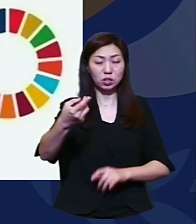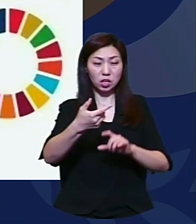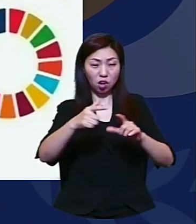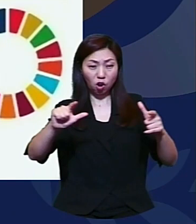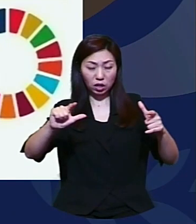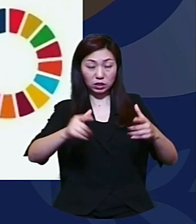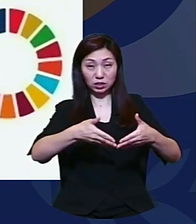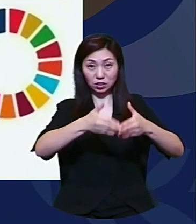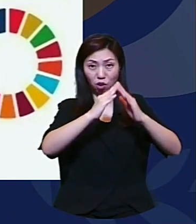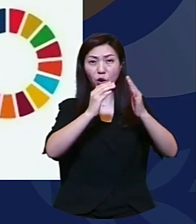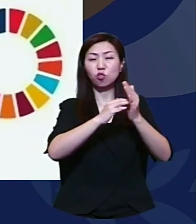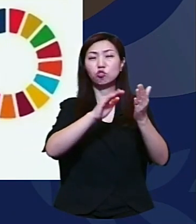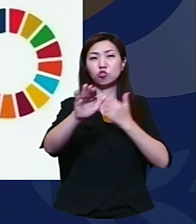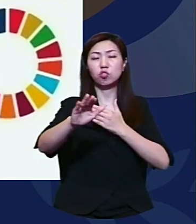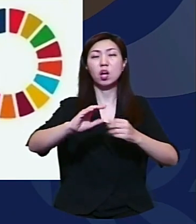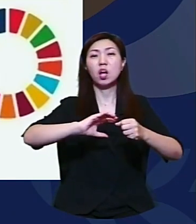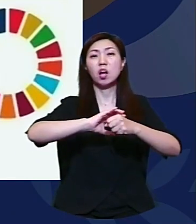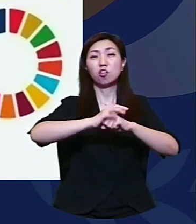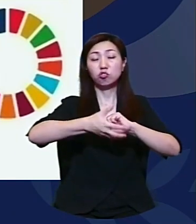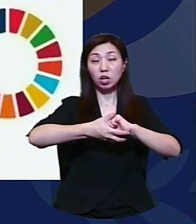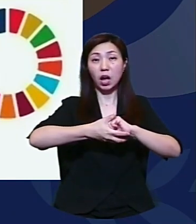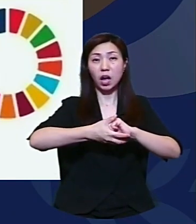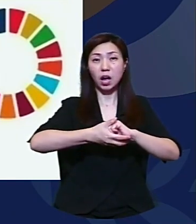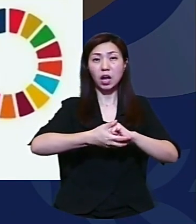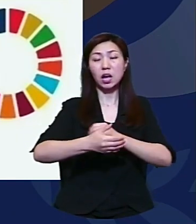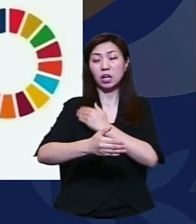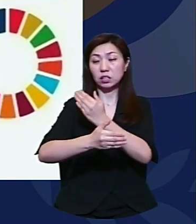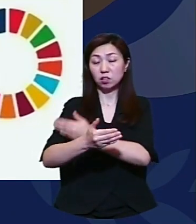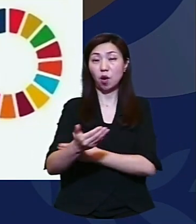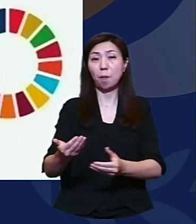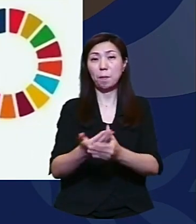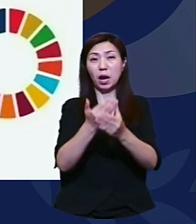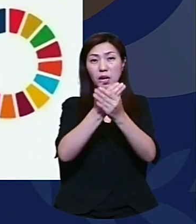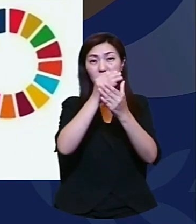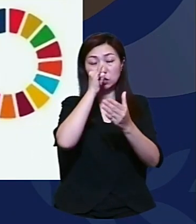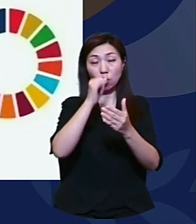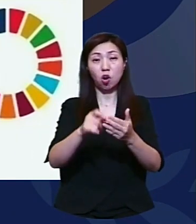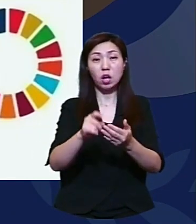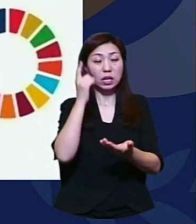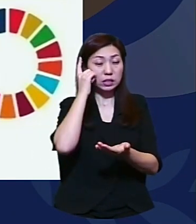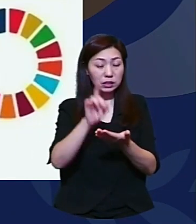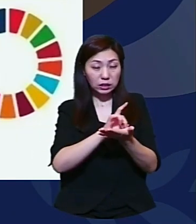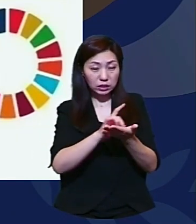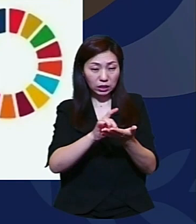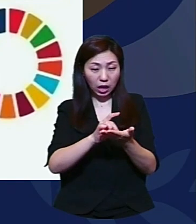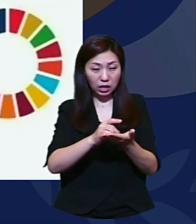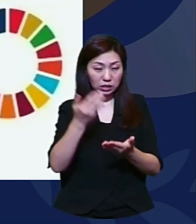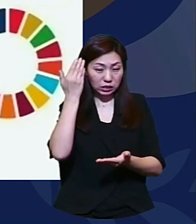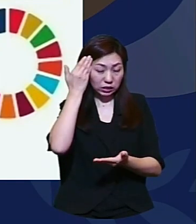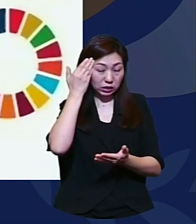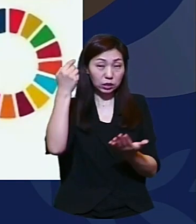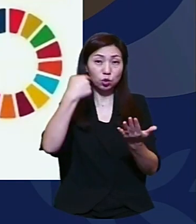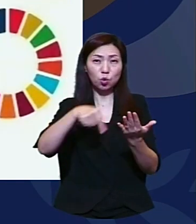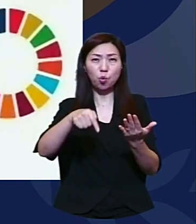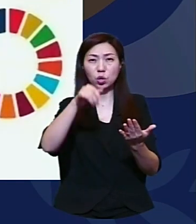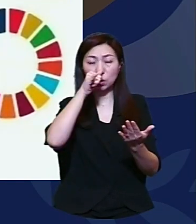national regulation needs to be complemented by concerted efforts in the space of building digital